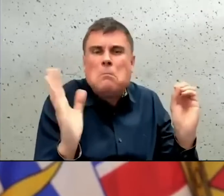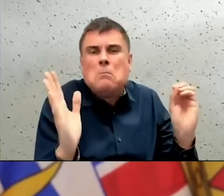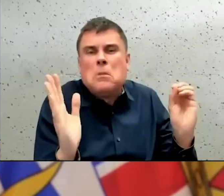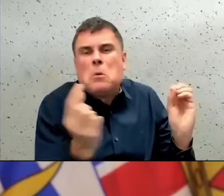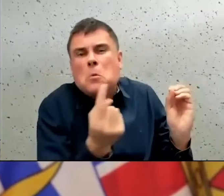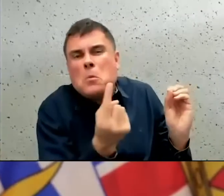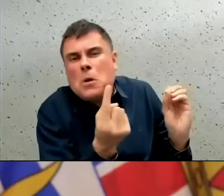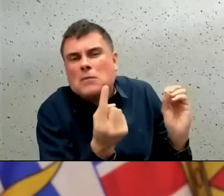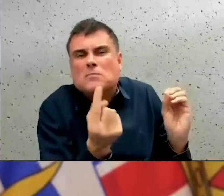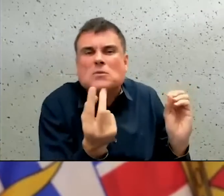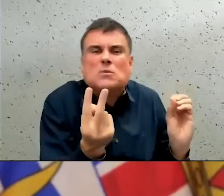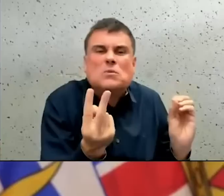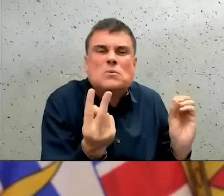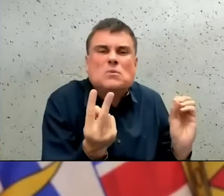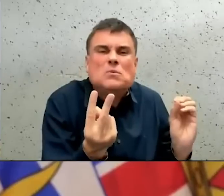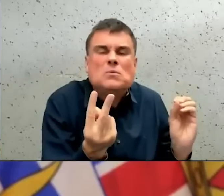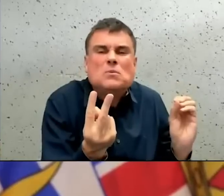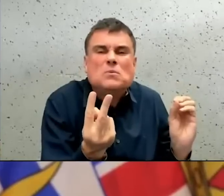influenza